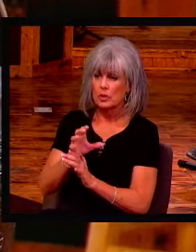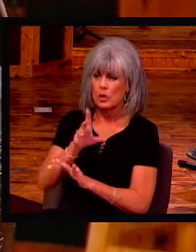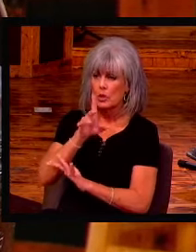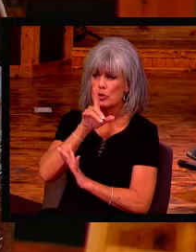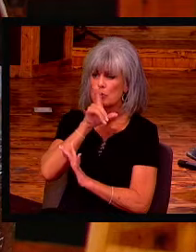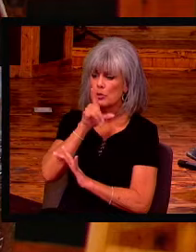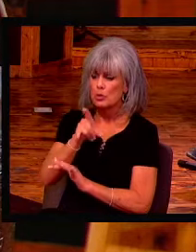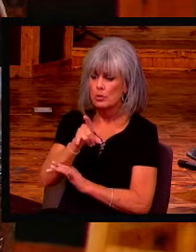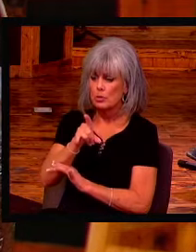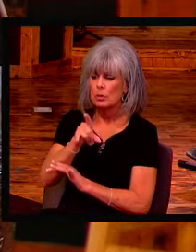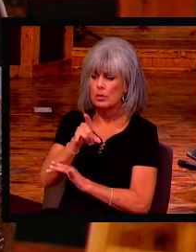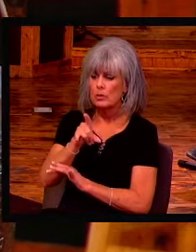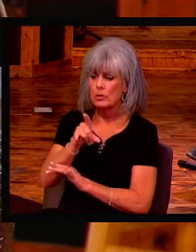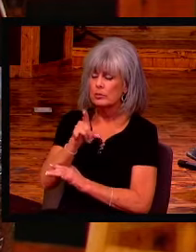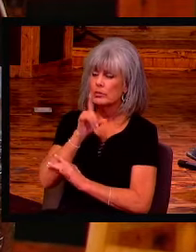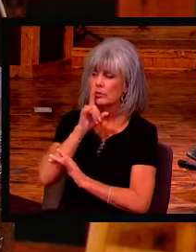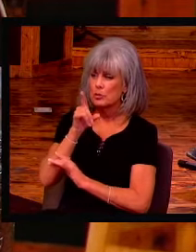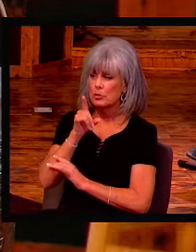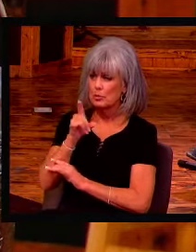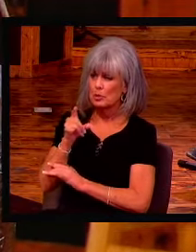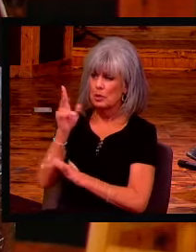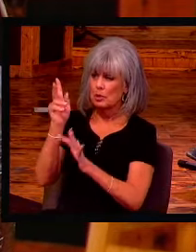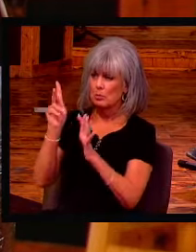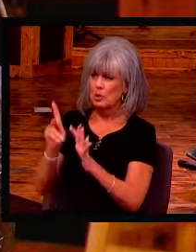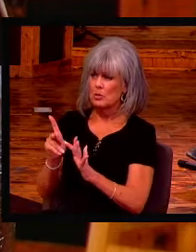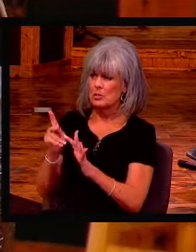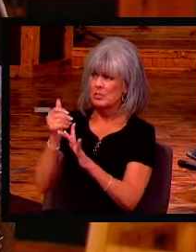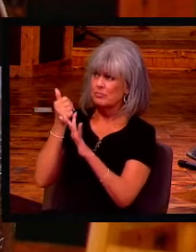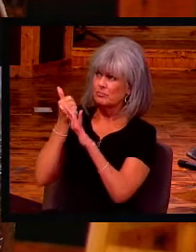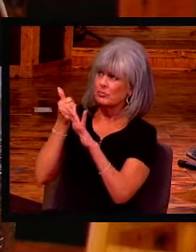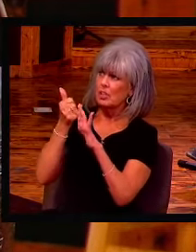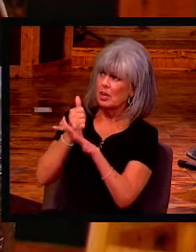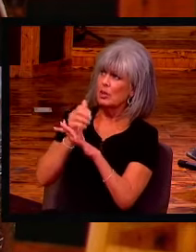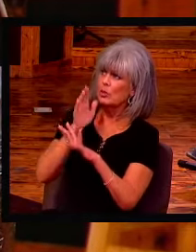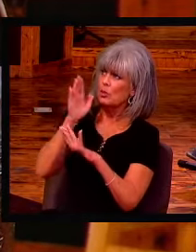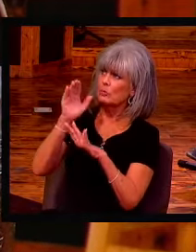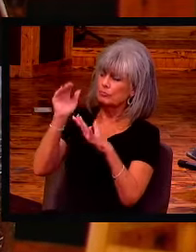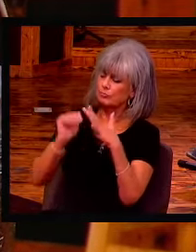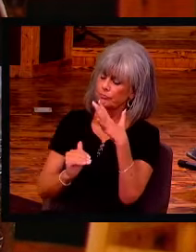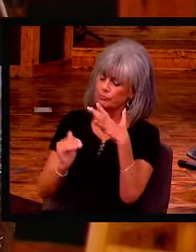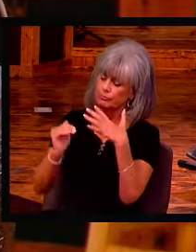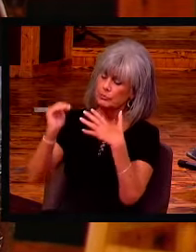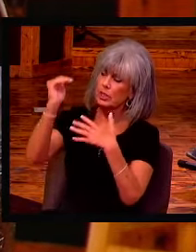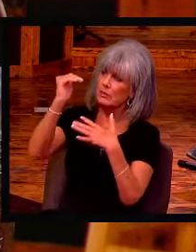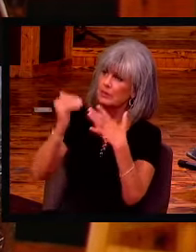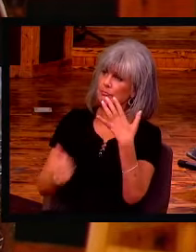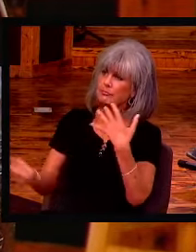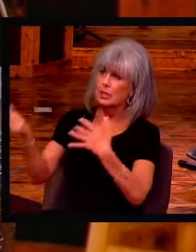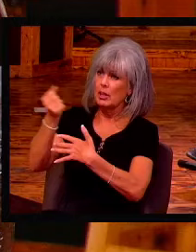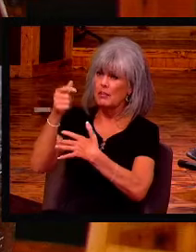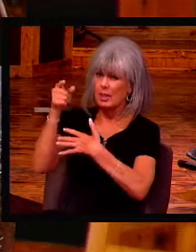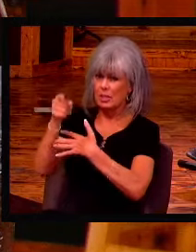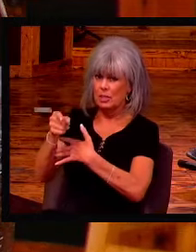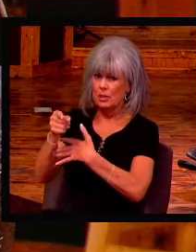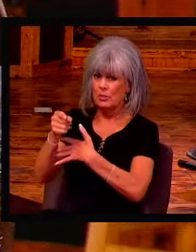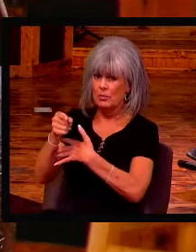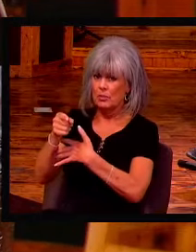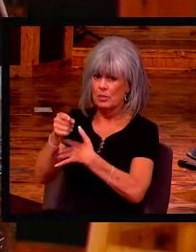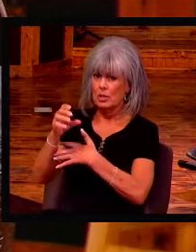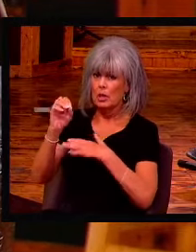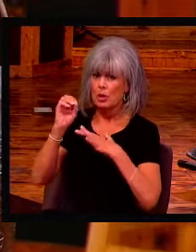gonna elevate you. No magic or anything is as powerful as Jesus Christ.